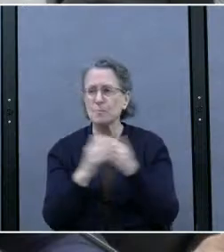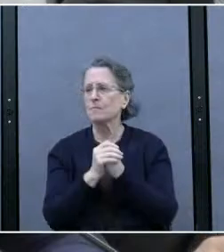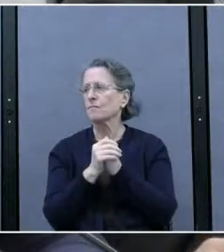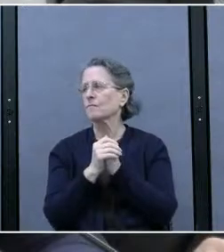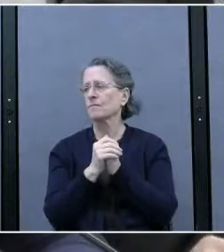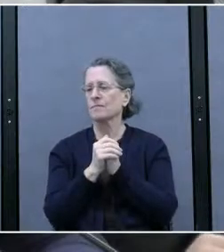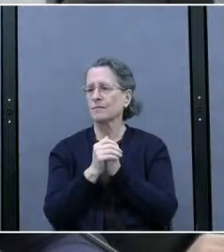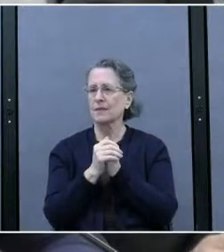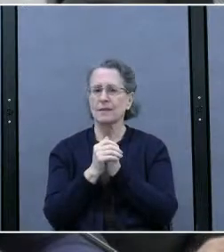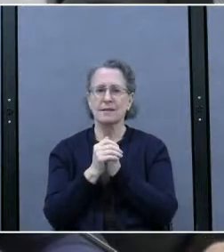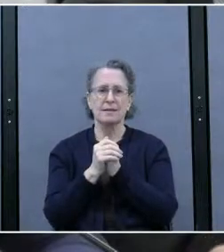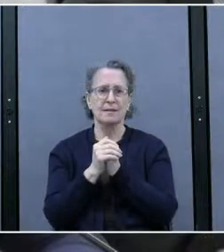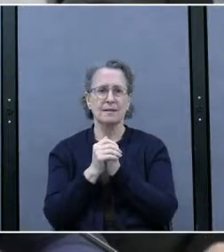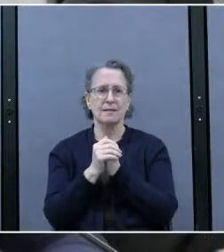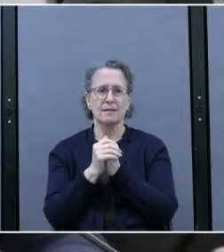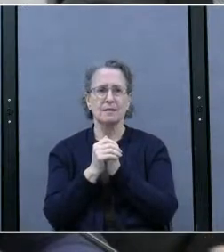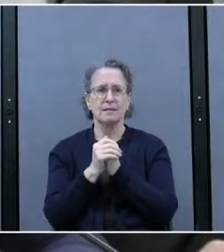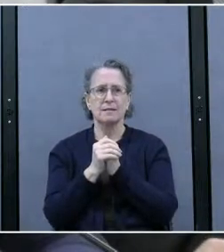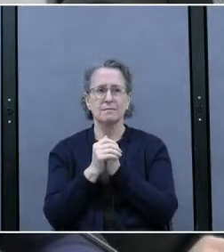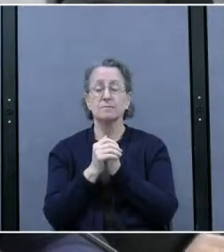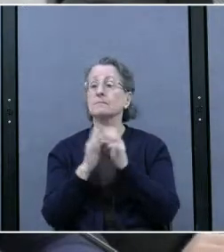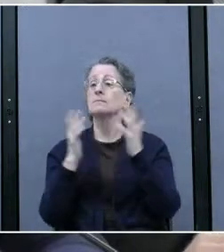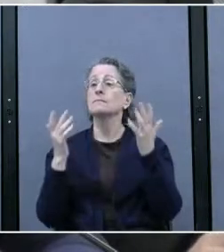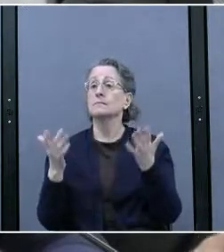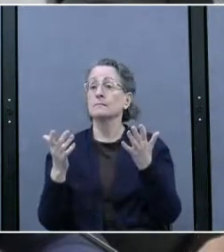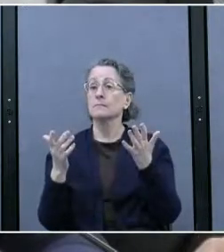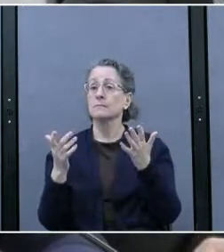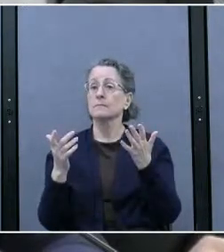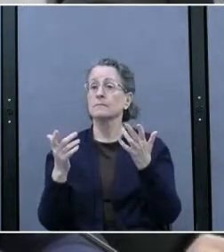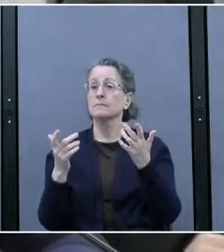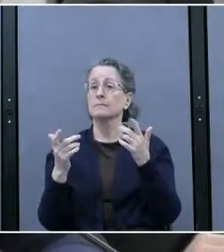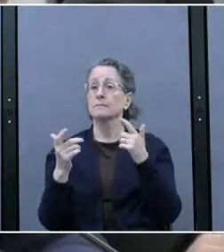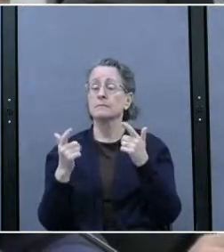this is a time for us to go through what is on